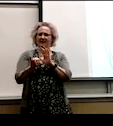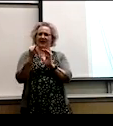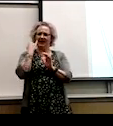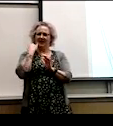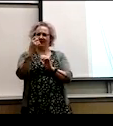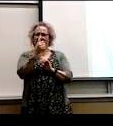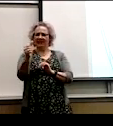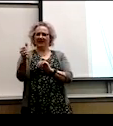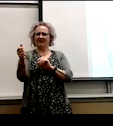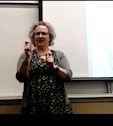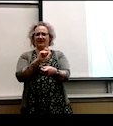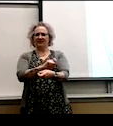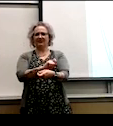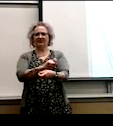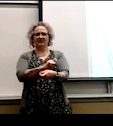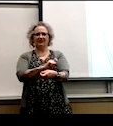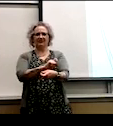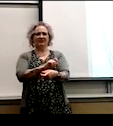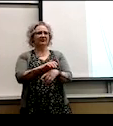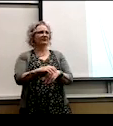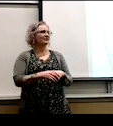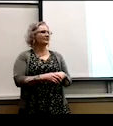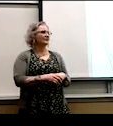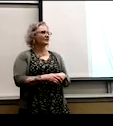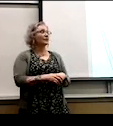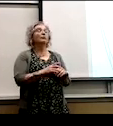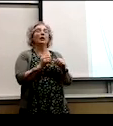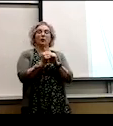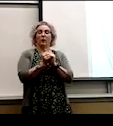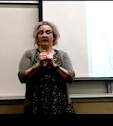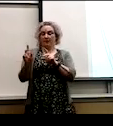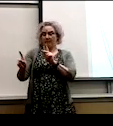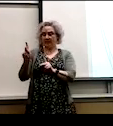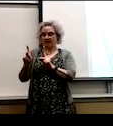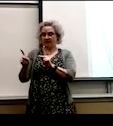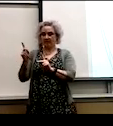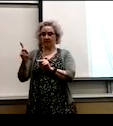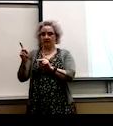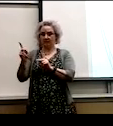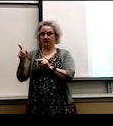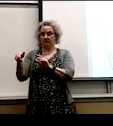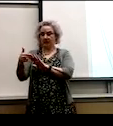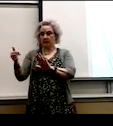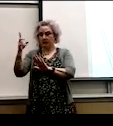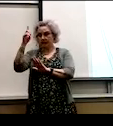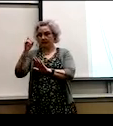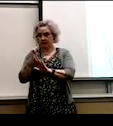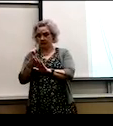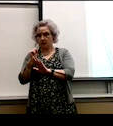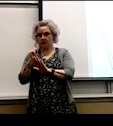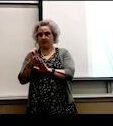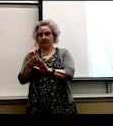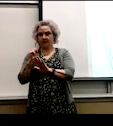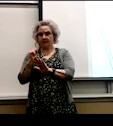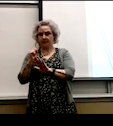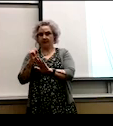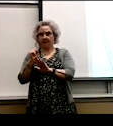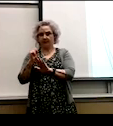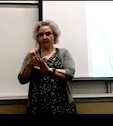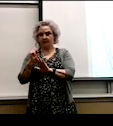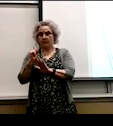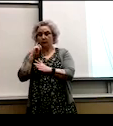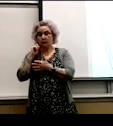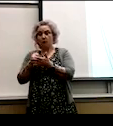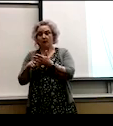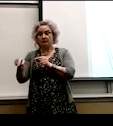Memantine is indicated in a non-Down syndrome population for what we're going to notice is clinical